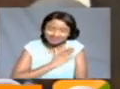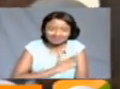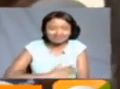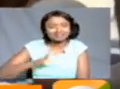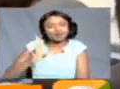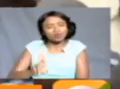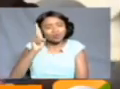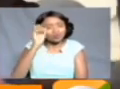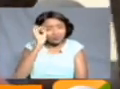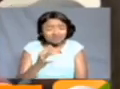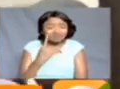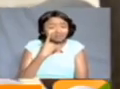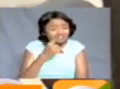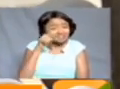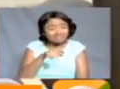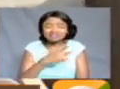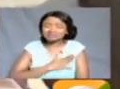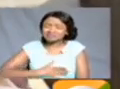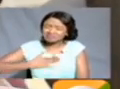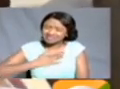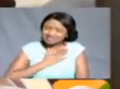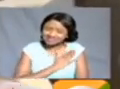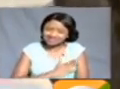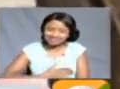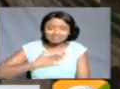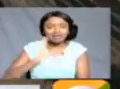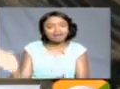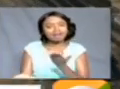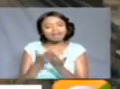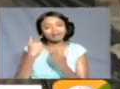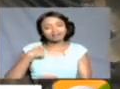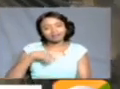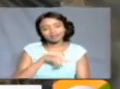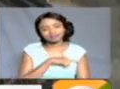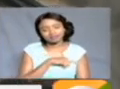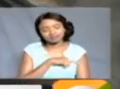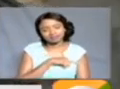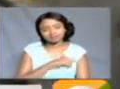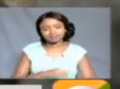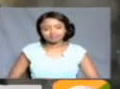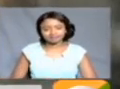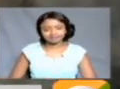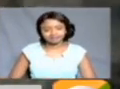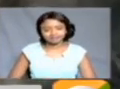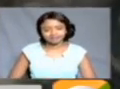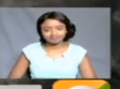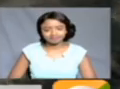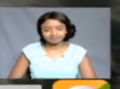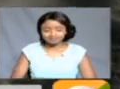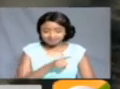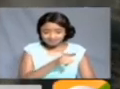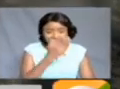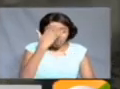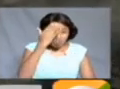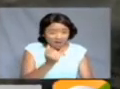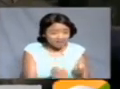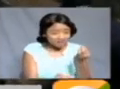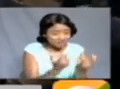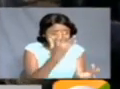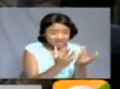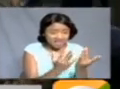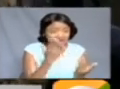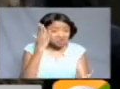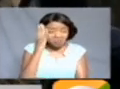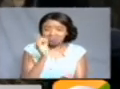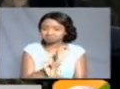Uhuru, kama unanisikiza, unaniona mahali huko, fanya kitu. While the cause of the fire has not been conclusively